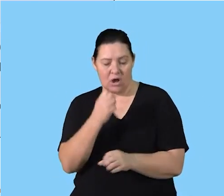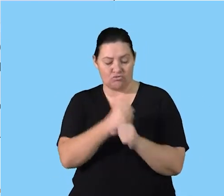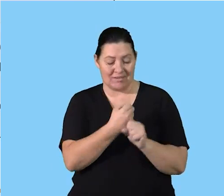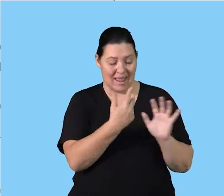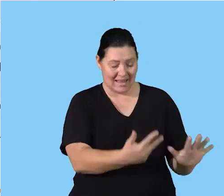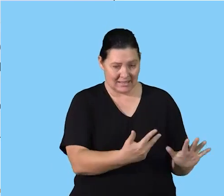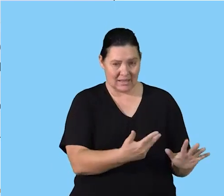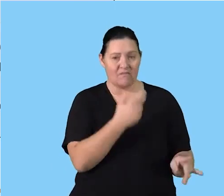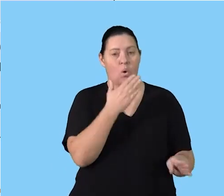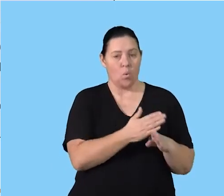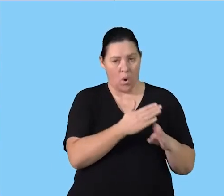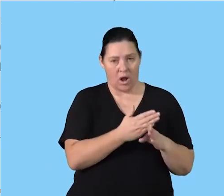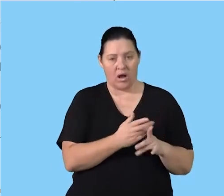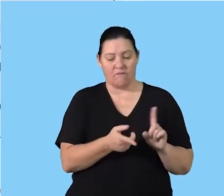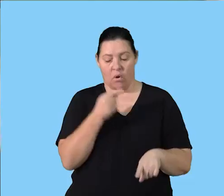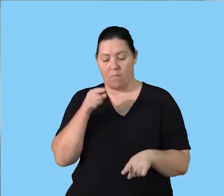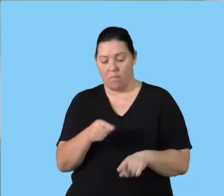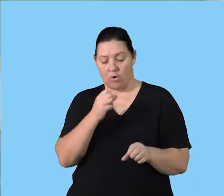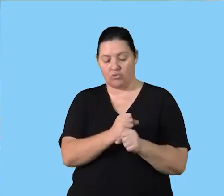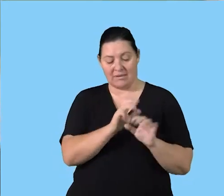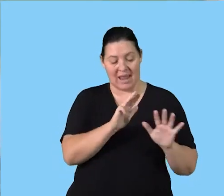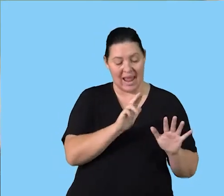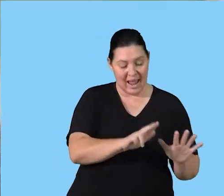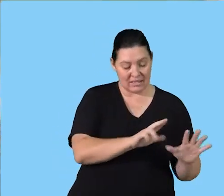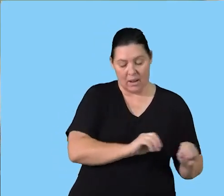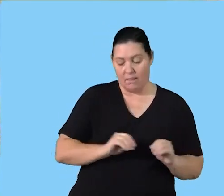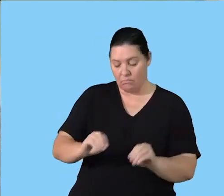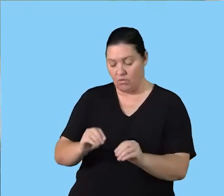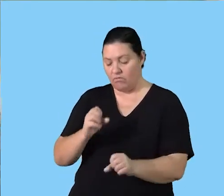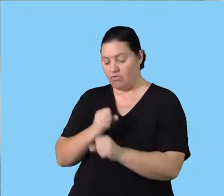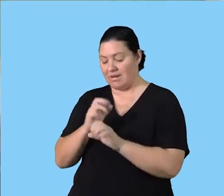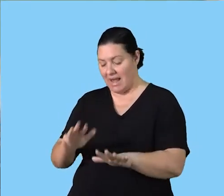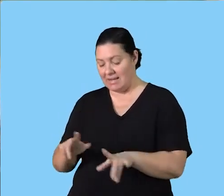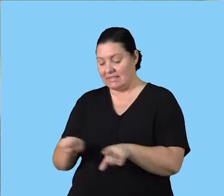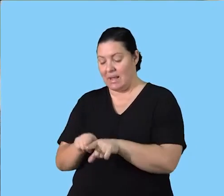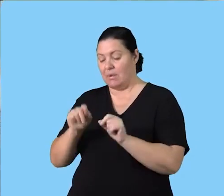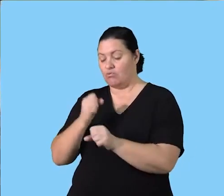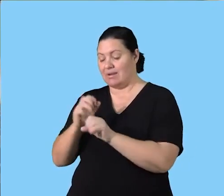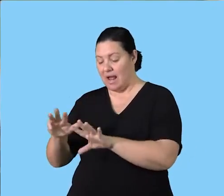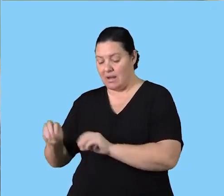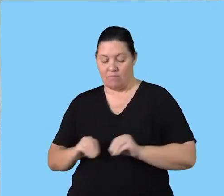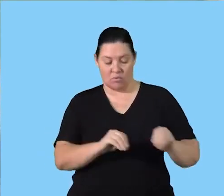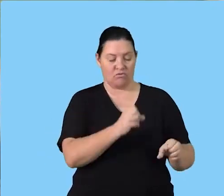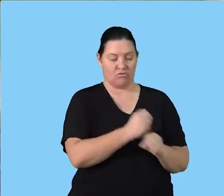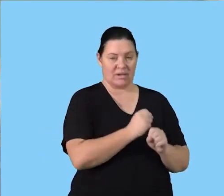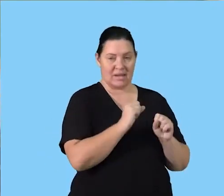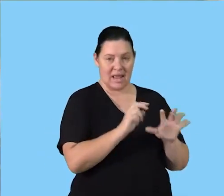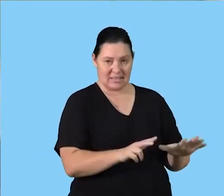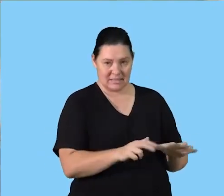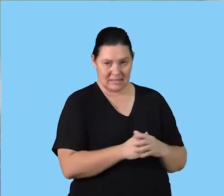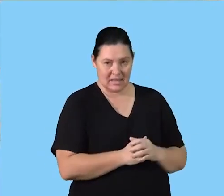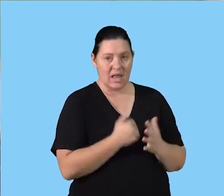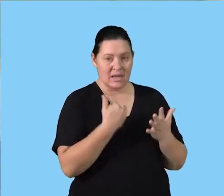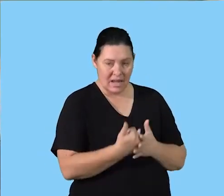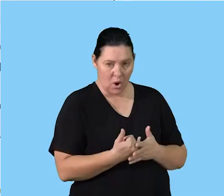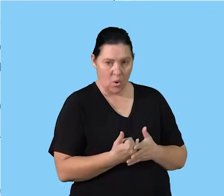there was work that was moved from grade 8 to grade 9 and vice versa. So what we did now is to move back grade